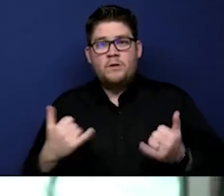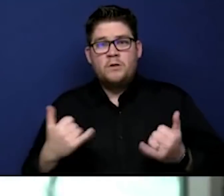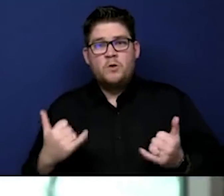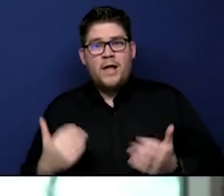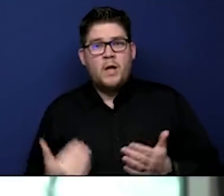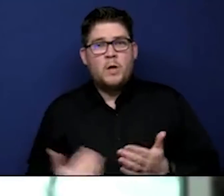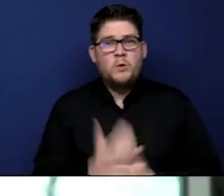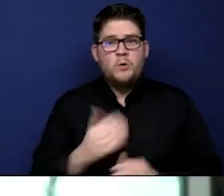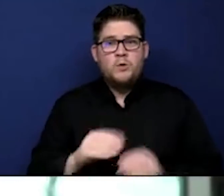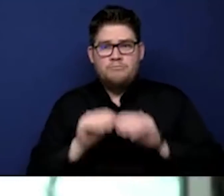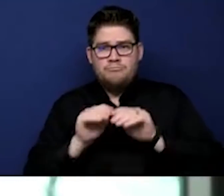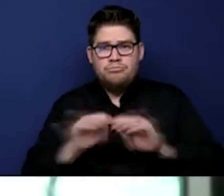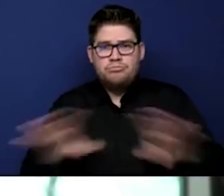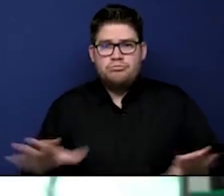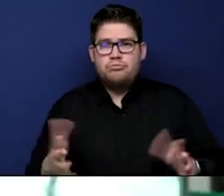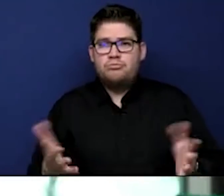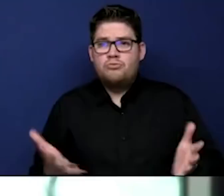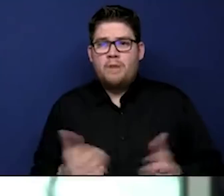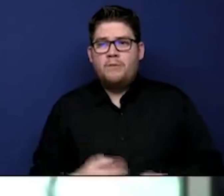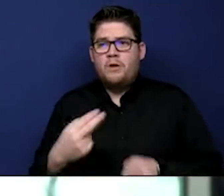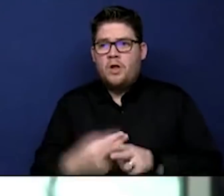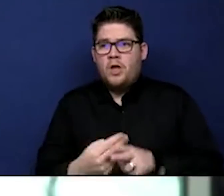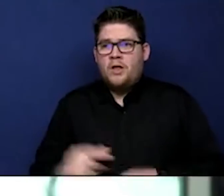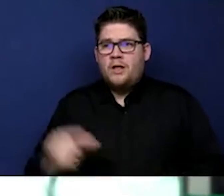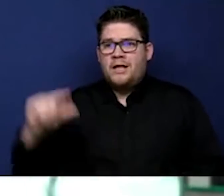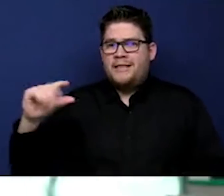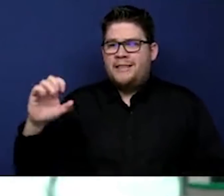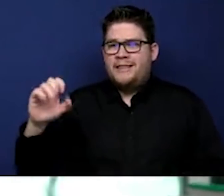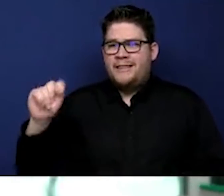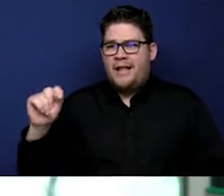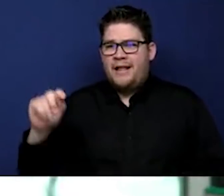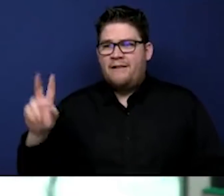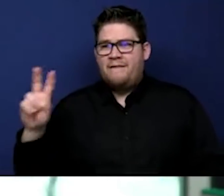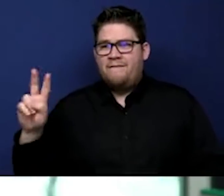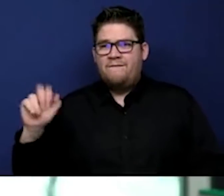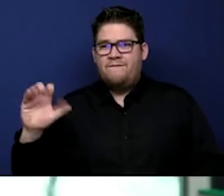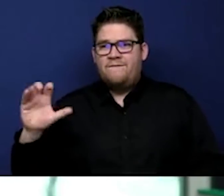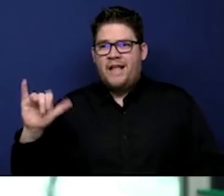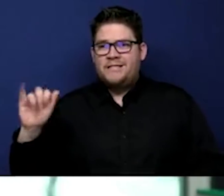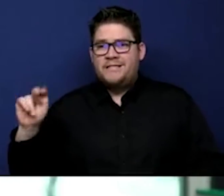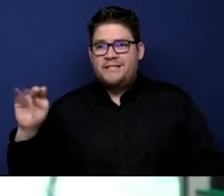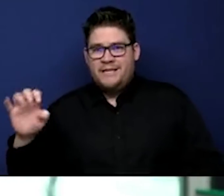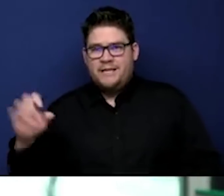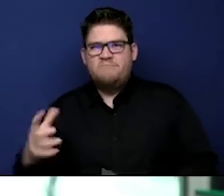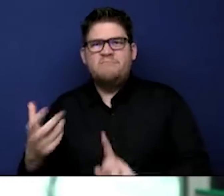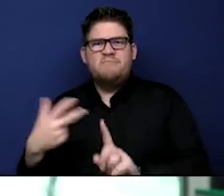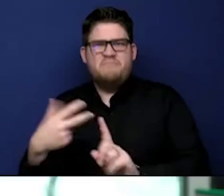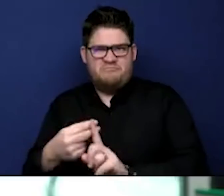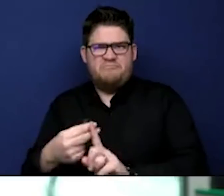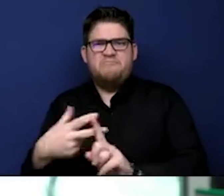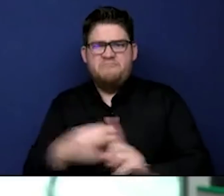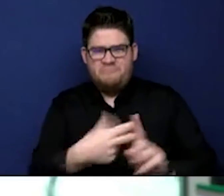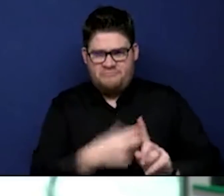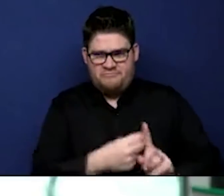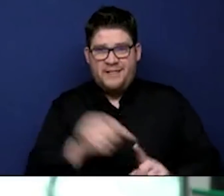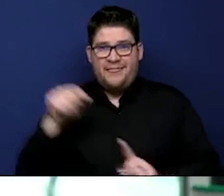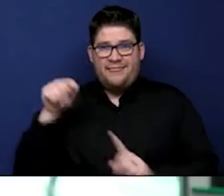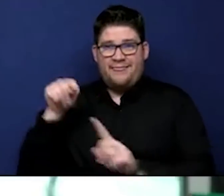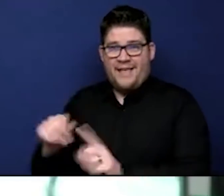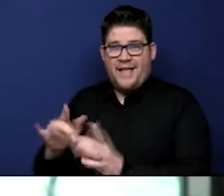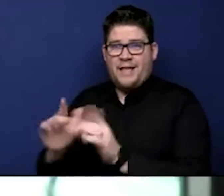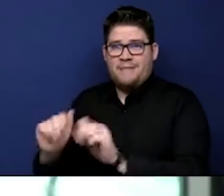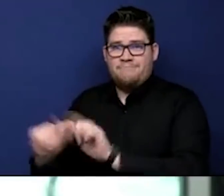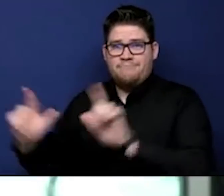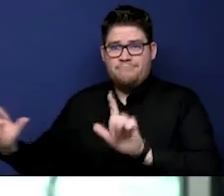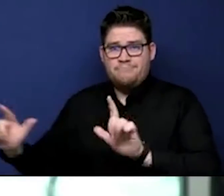system, which started early this morning, and I know we'll have more to say about that. But this means you can pre-register, and